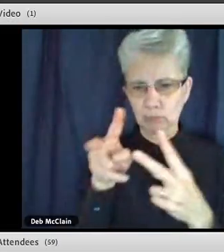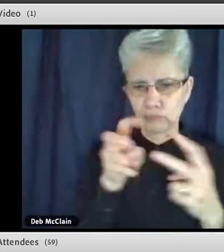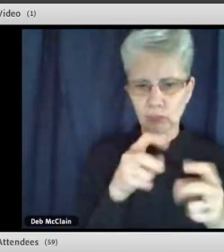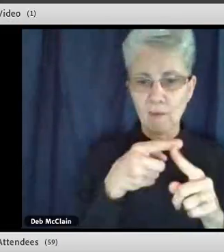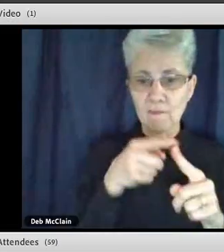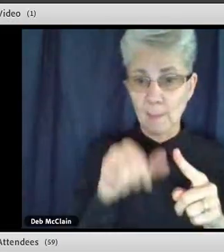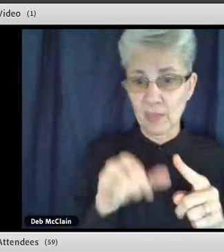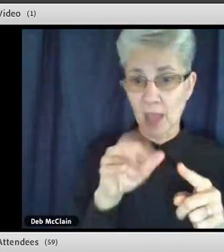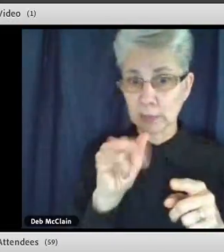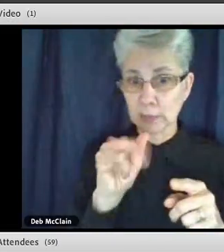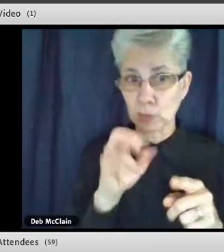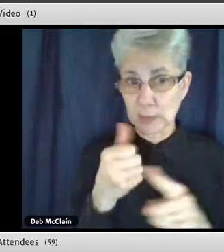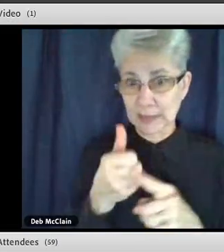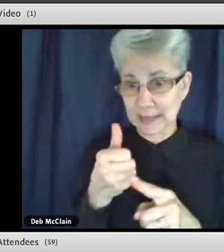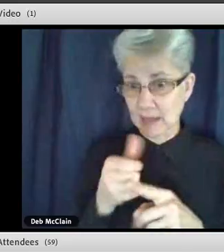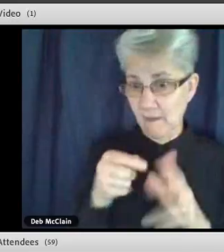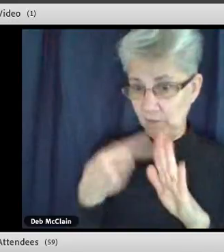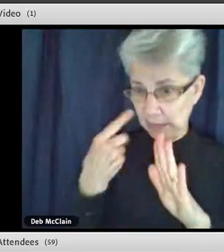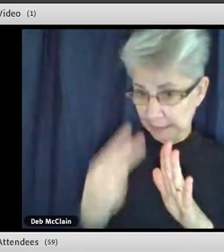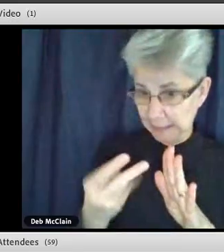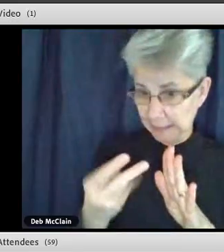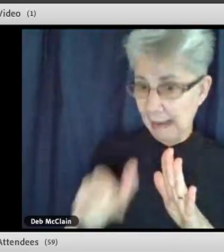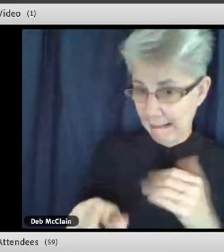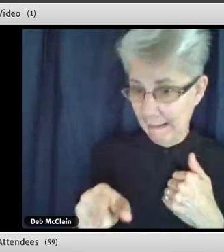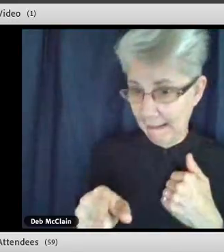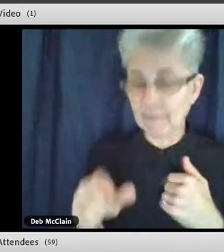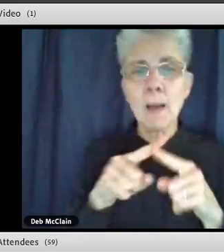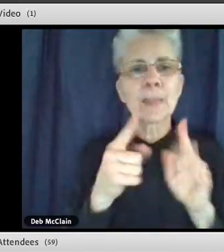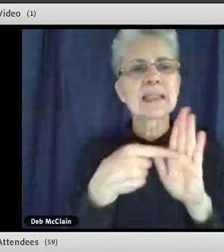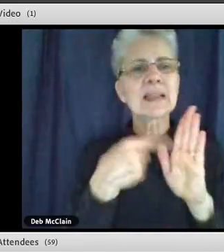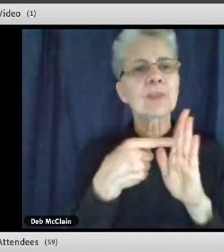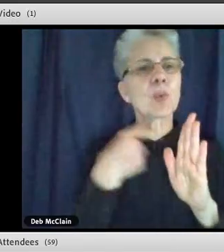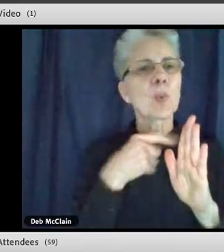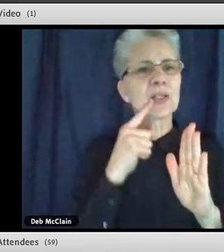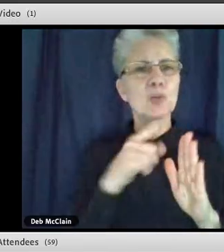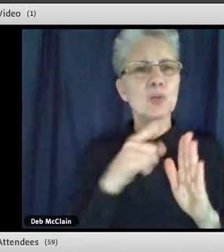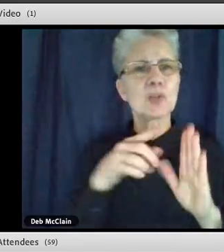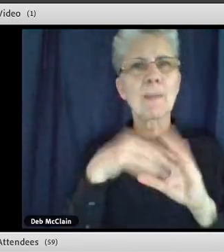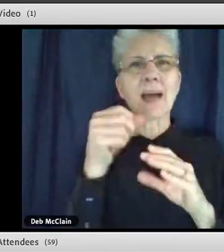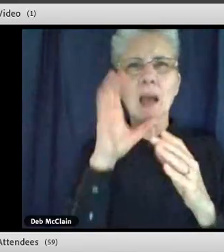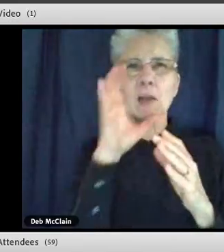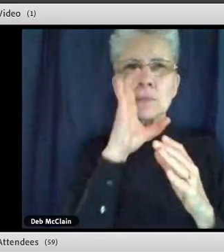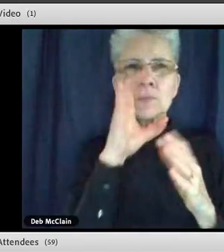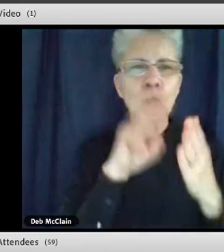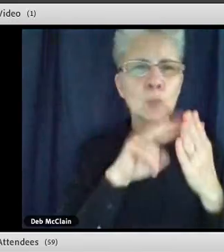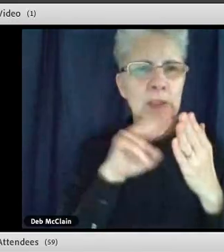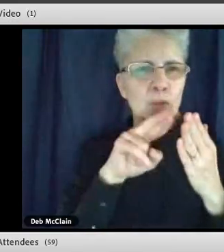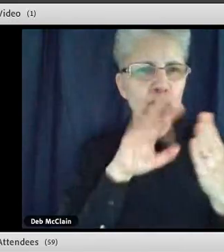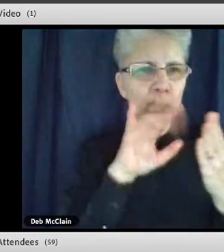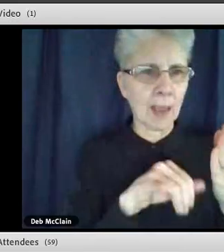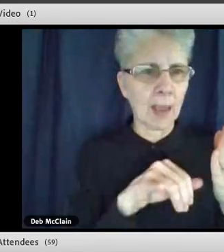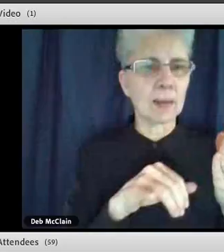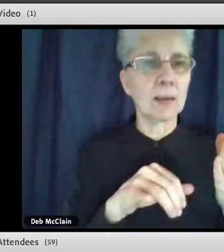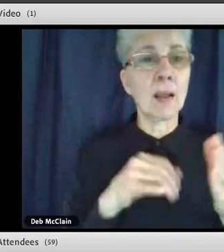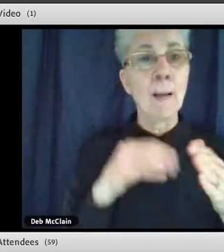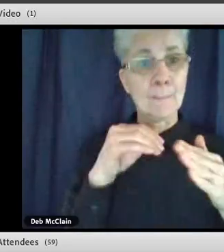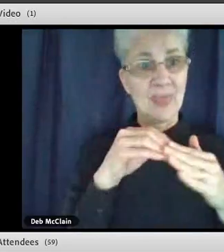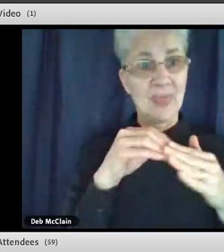resource itself if it has it. But sometimes we need to do some outside research for that as well. But that's within this realm